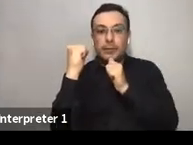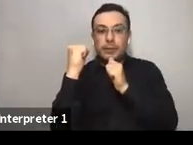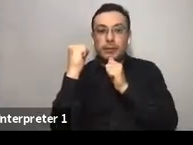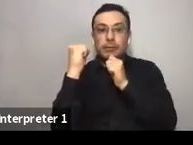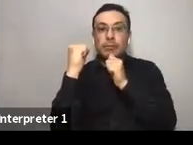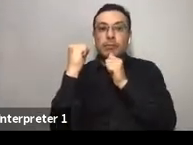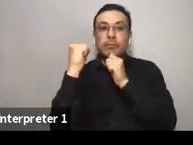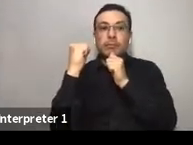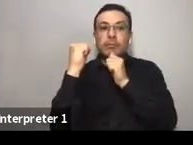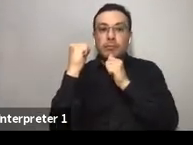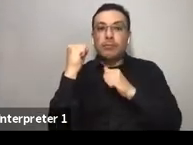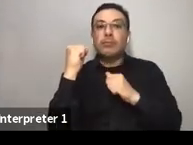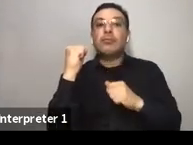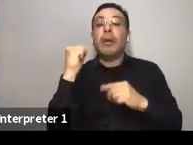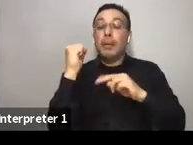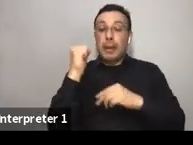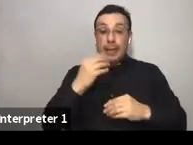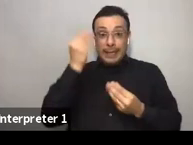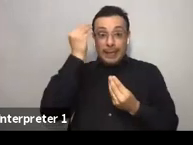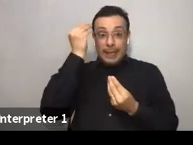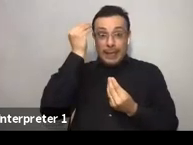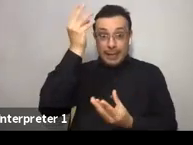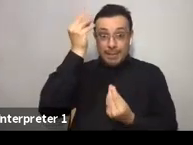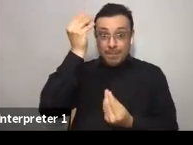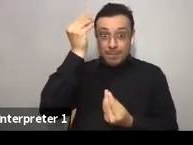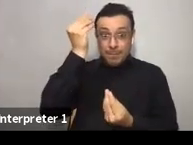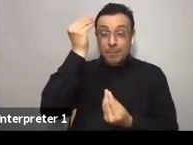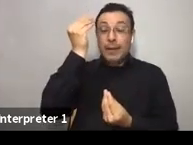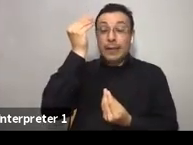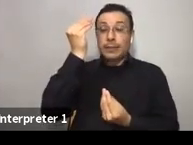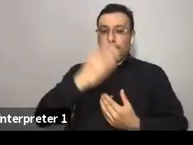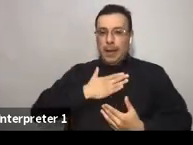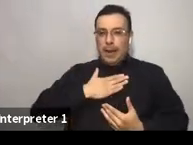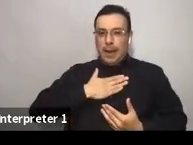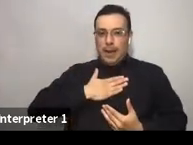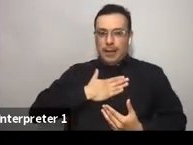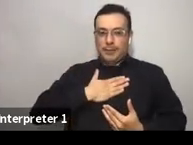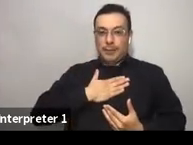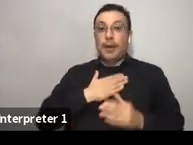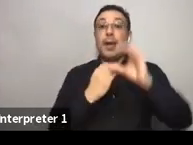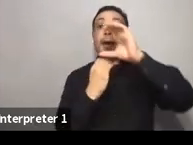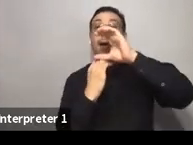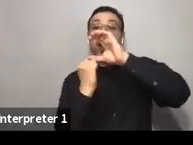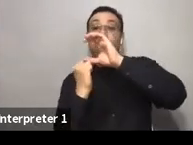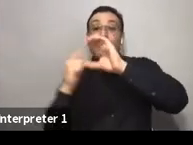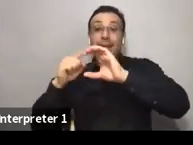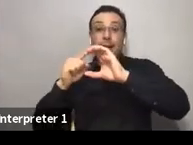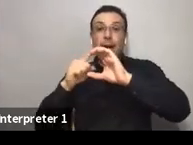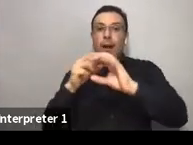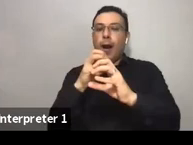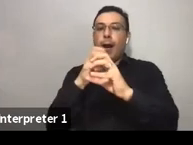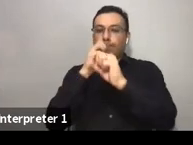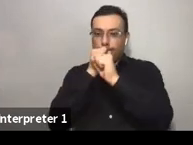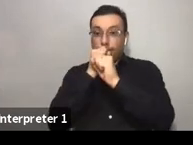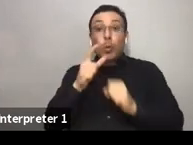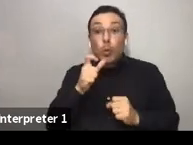information about themselves, right? And confidentiality refers to a responsibility and obligation from your funders